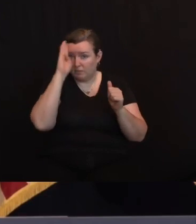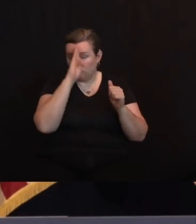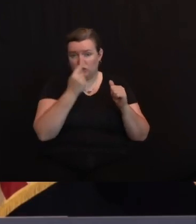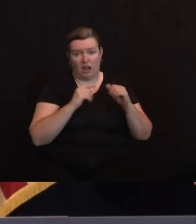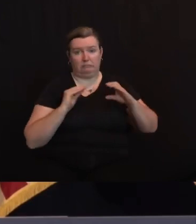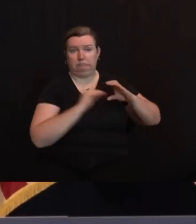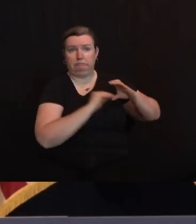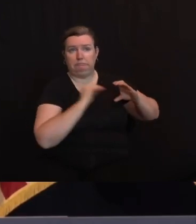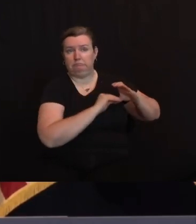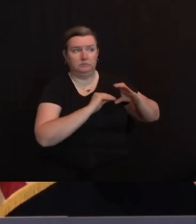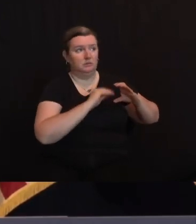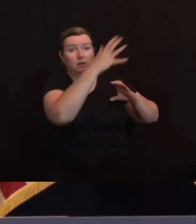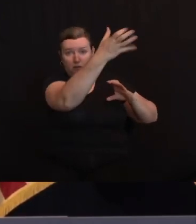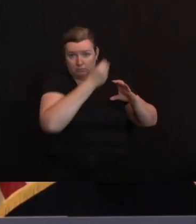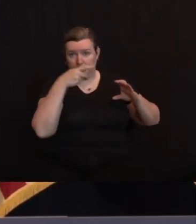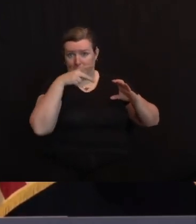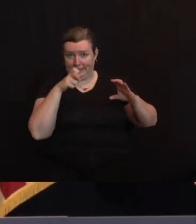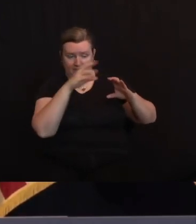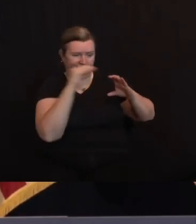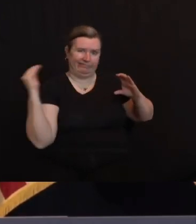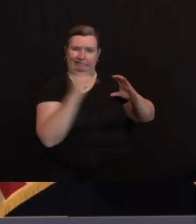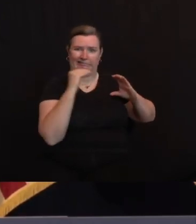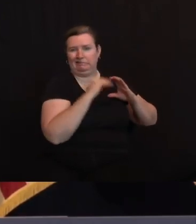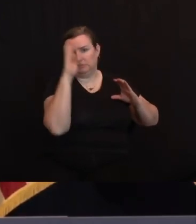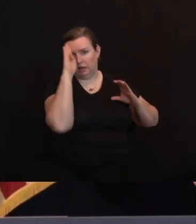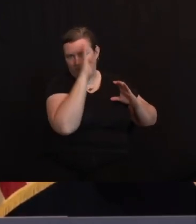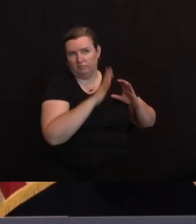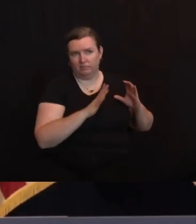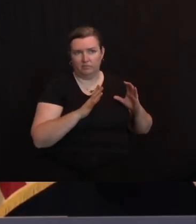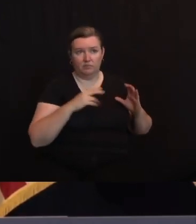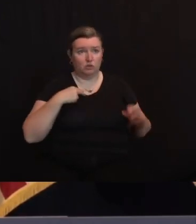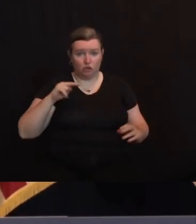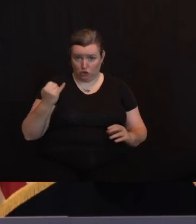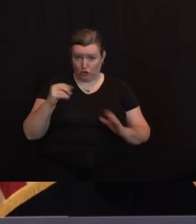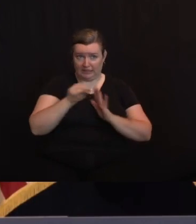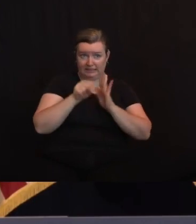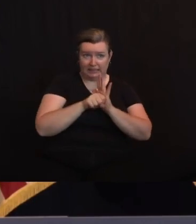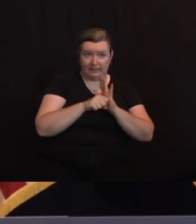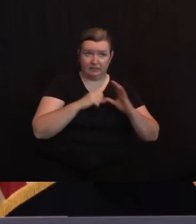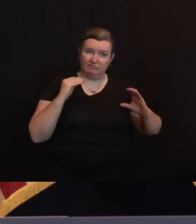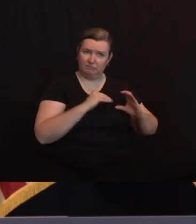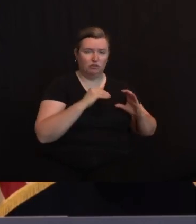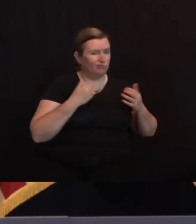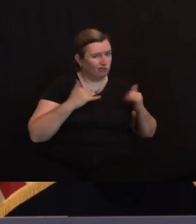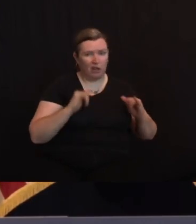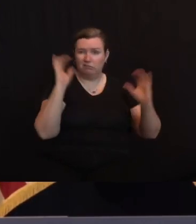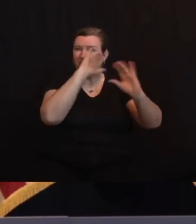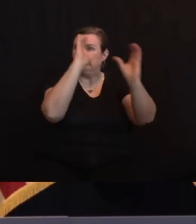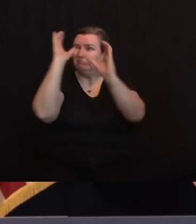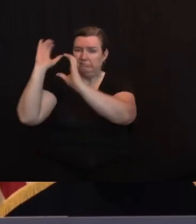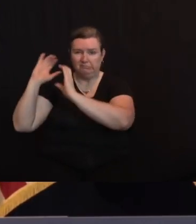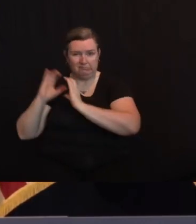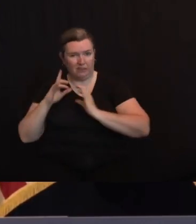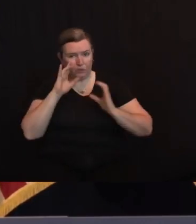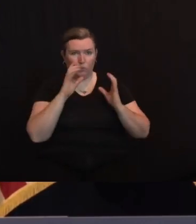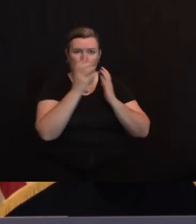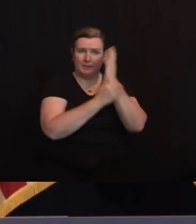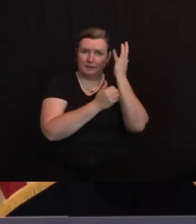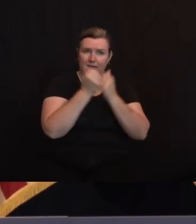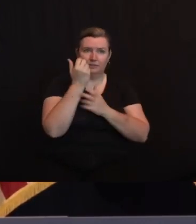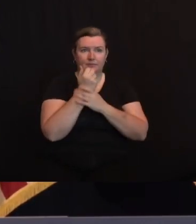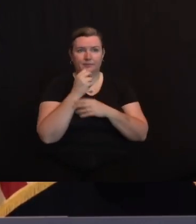state stockpiling, we are on a daily basis seeking gloves. Nitrile gloves right now is